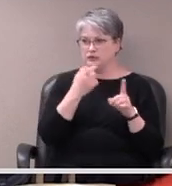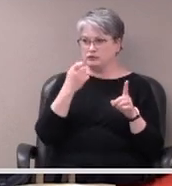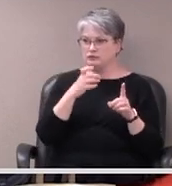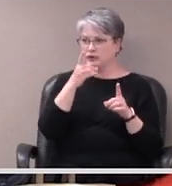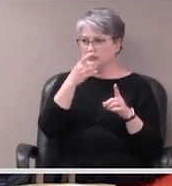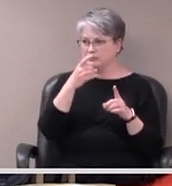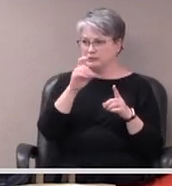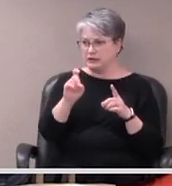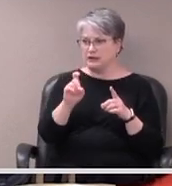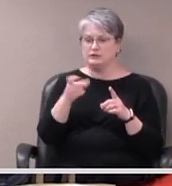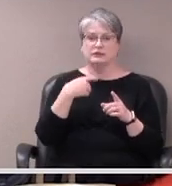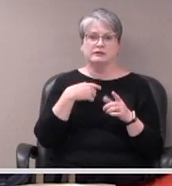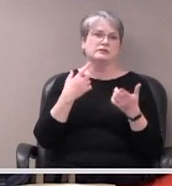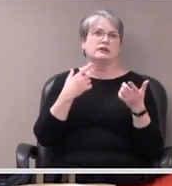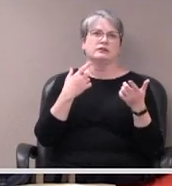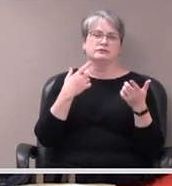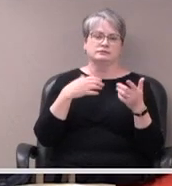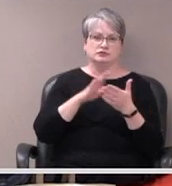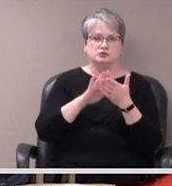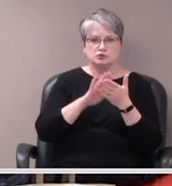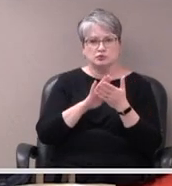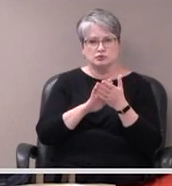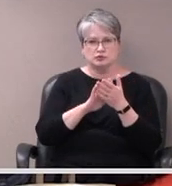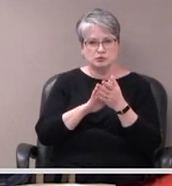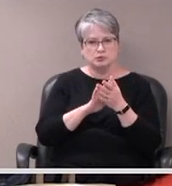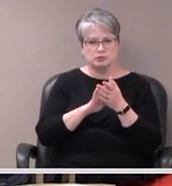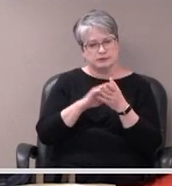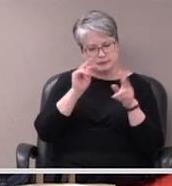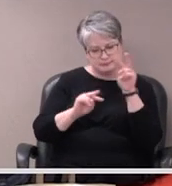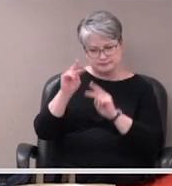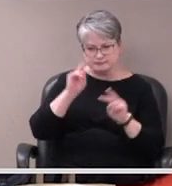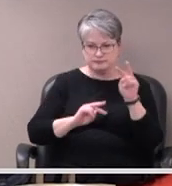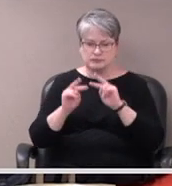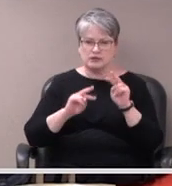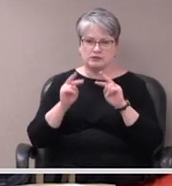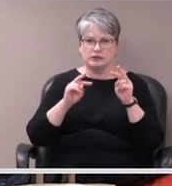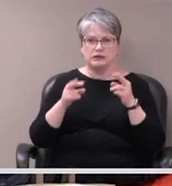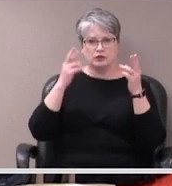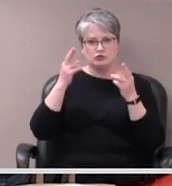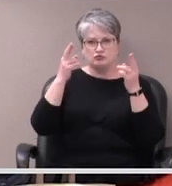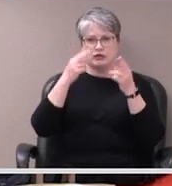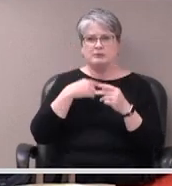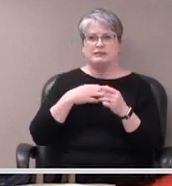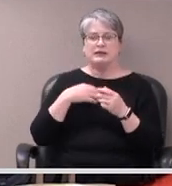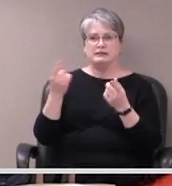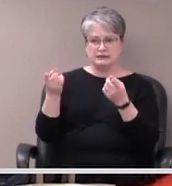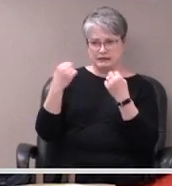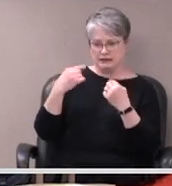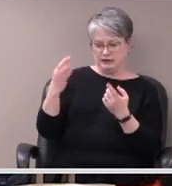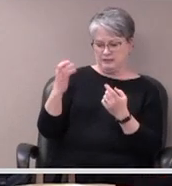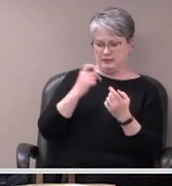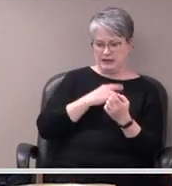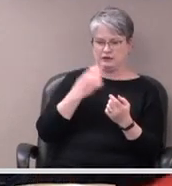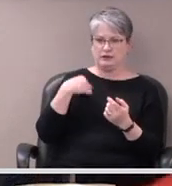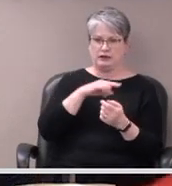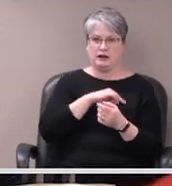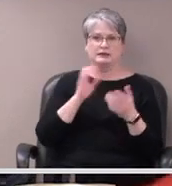diagnosis, of the schools that have been looked at and the recommendations that will come to us, how do we